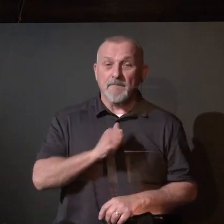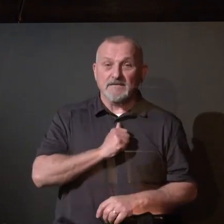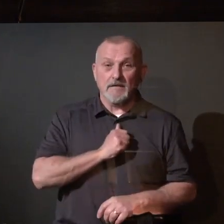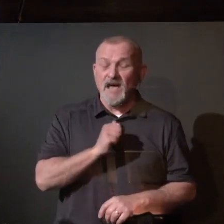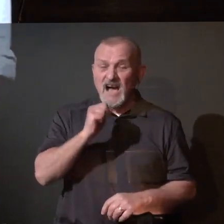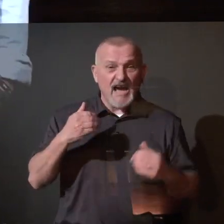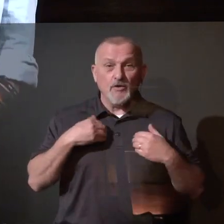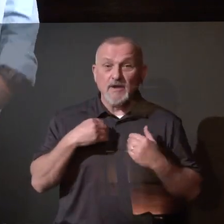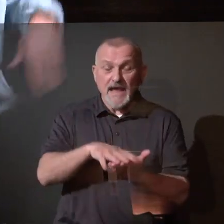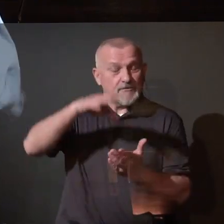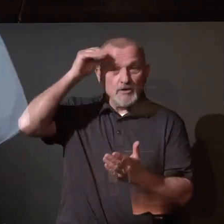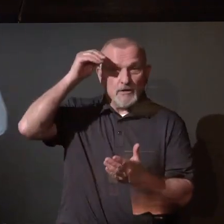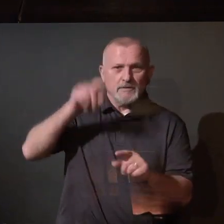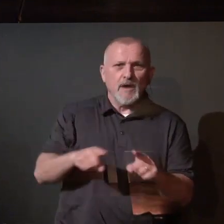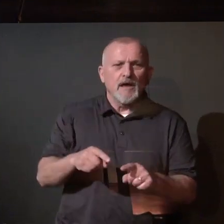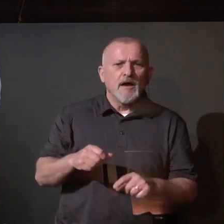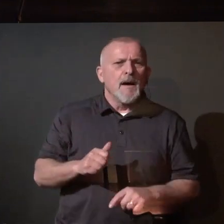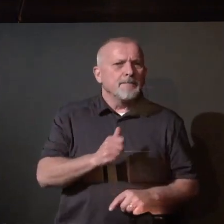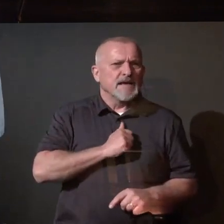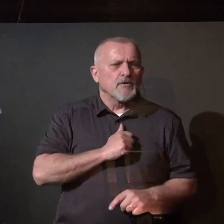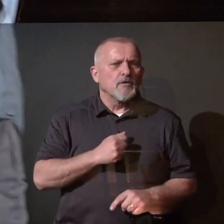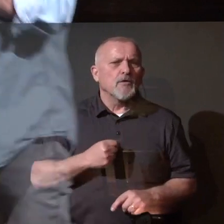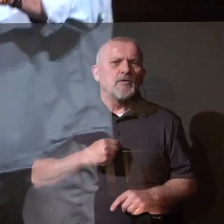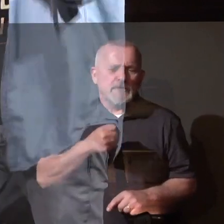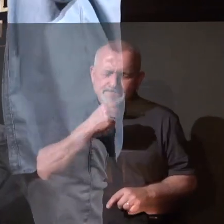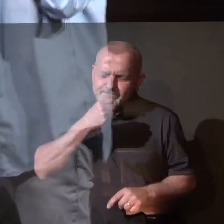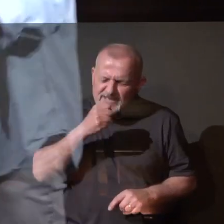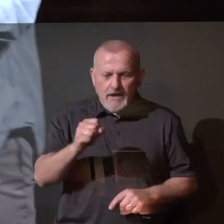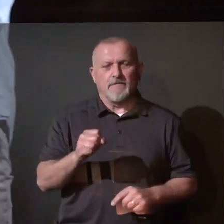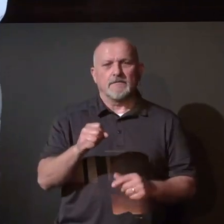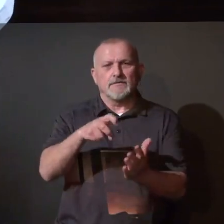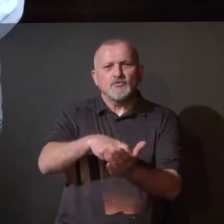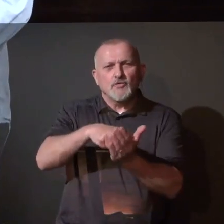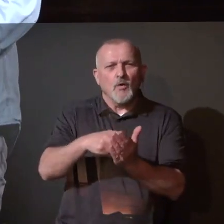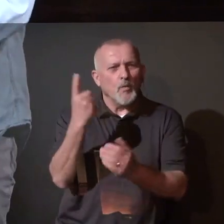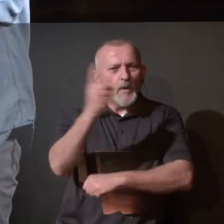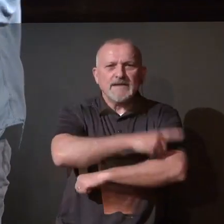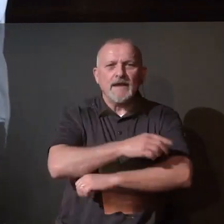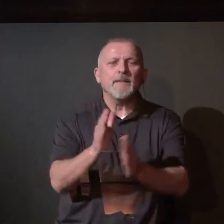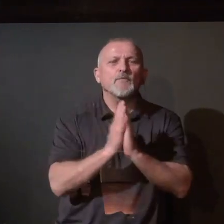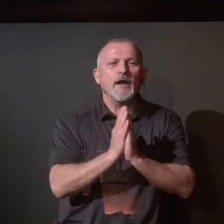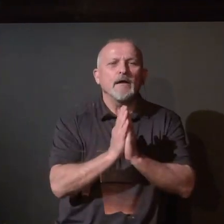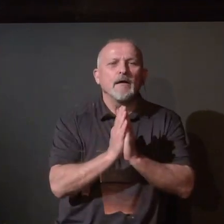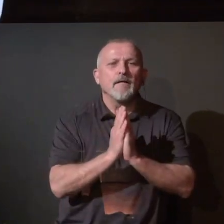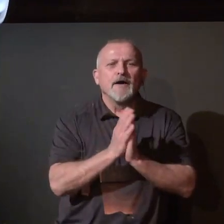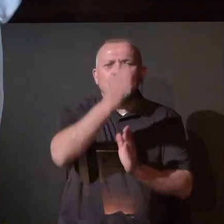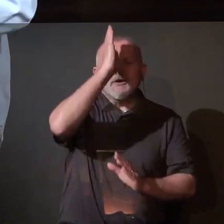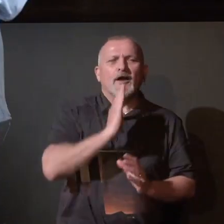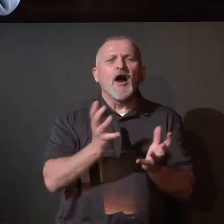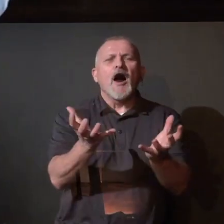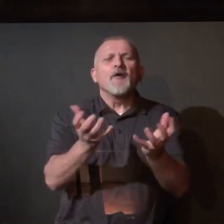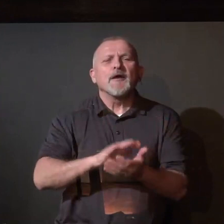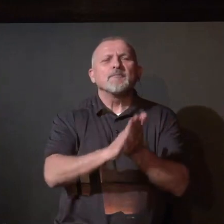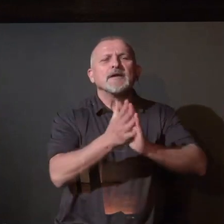have the knowledge. Now, for me, I would love, here's something that I would love to do. I would love to just get on my knees one day and just pray, God, I